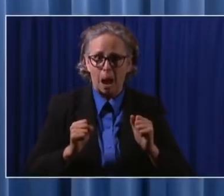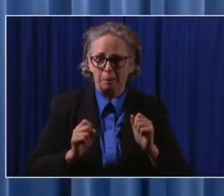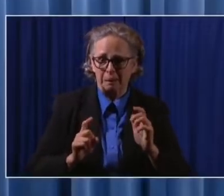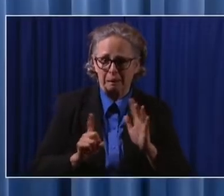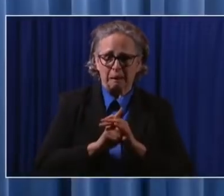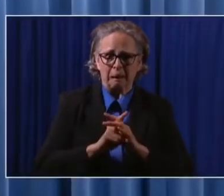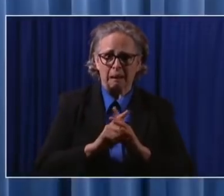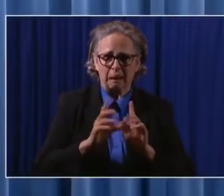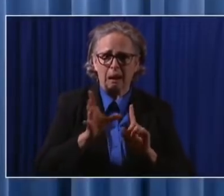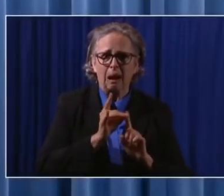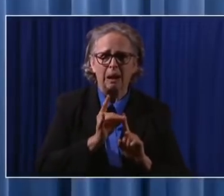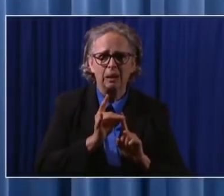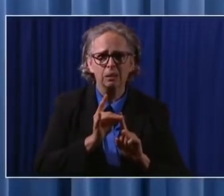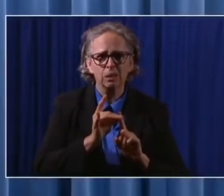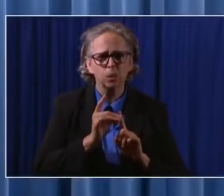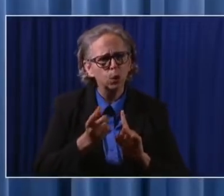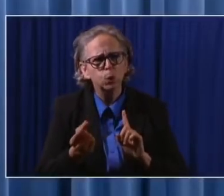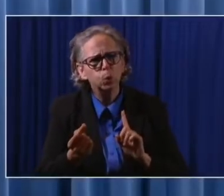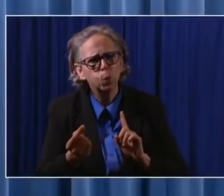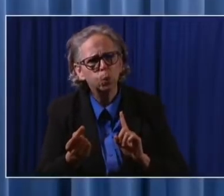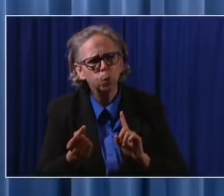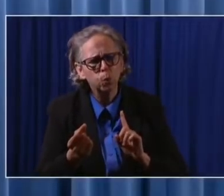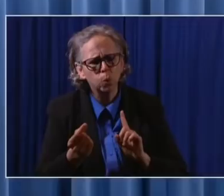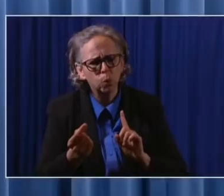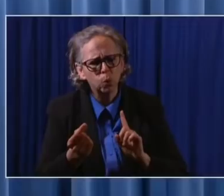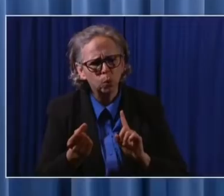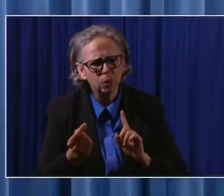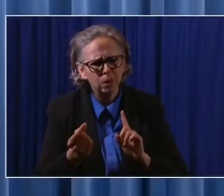you know, the right thing to do